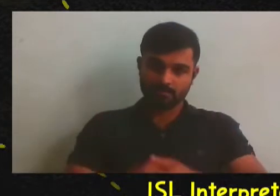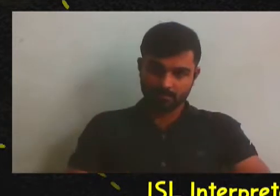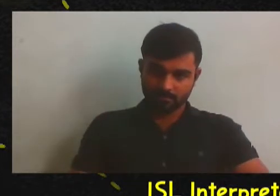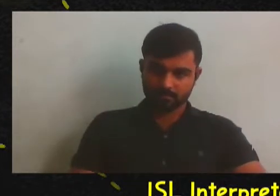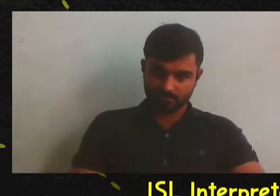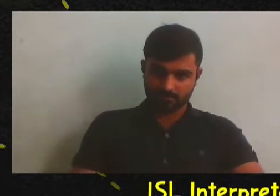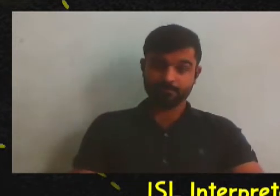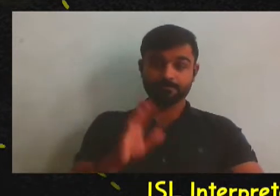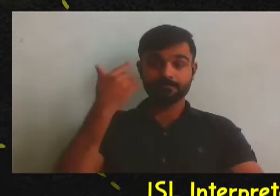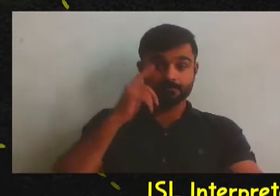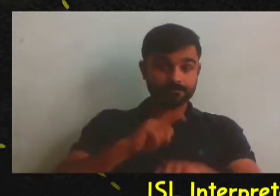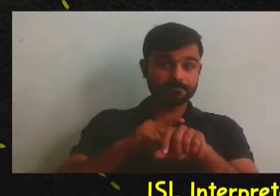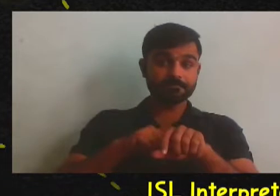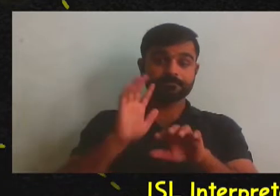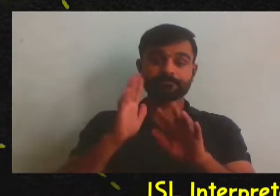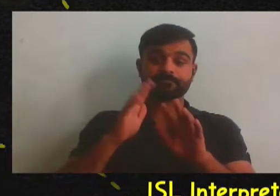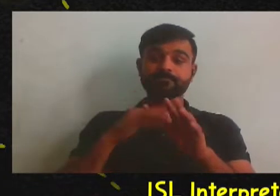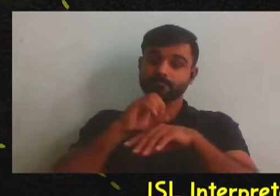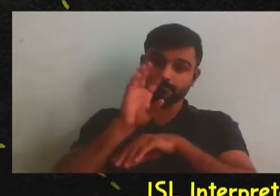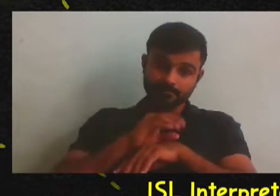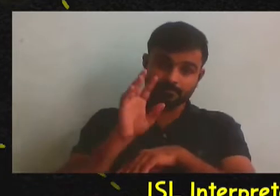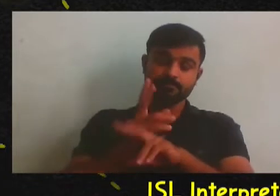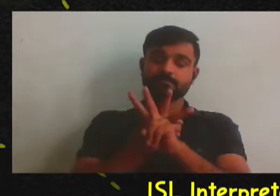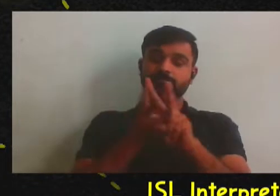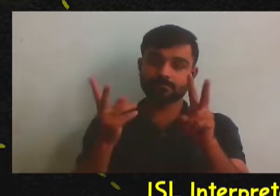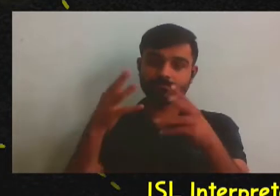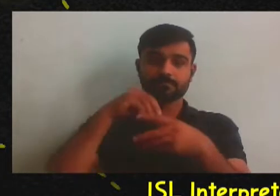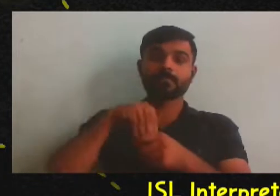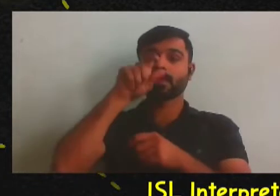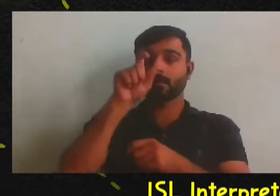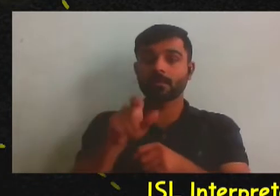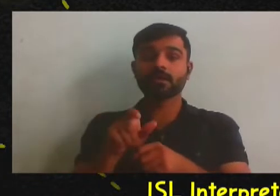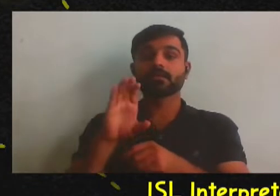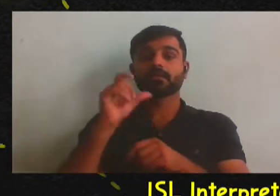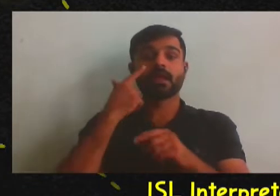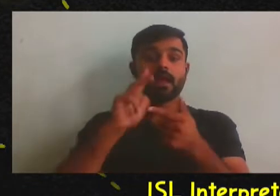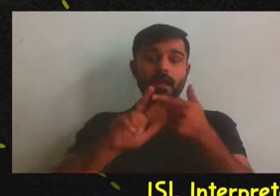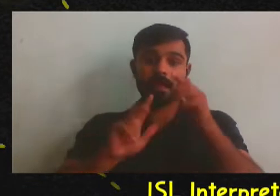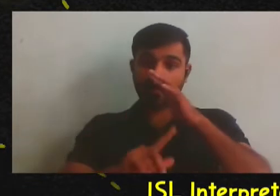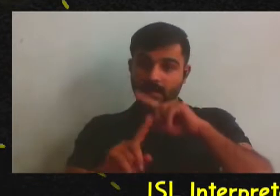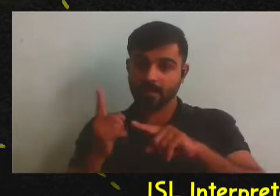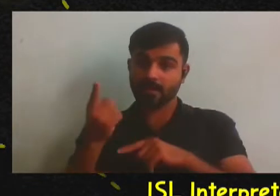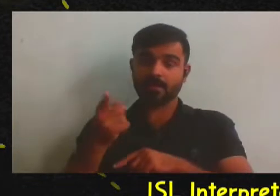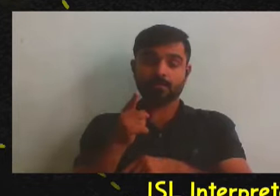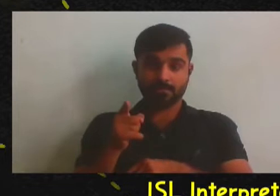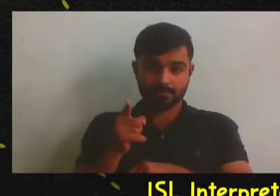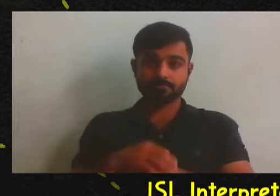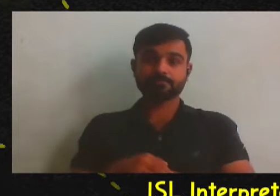and at that time, the counselor, the person or the client becomes